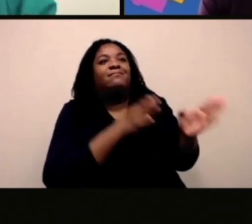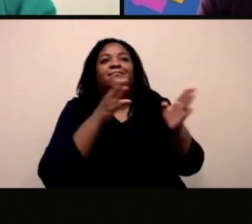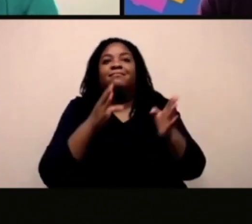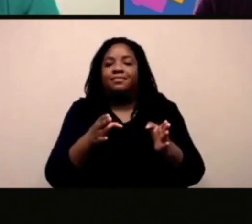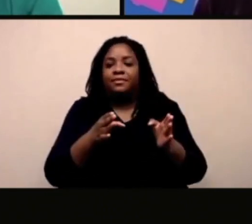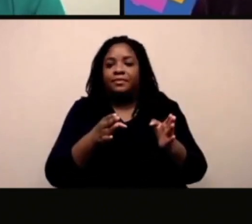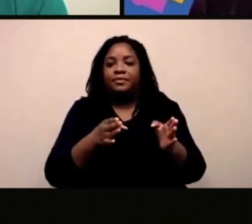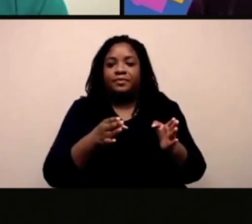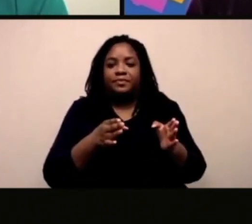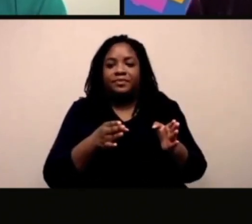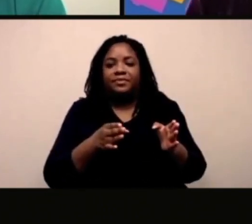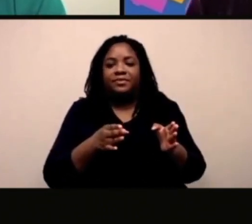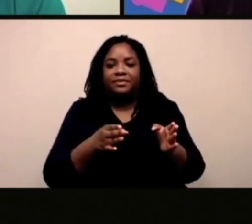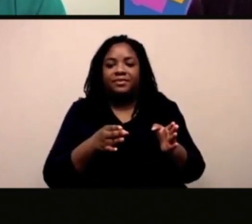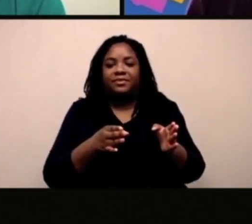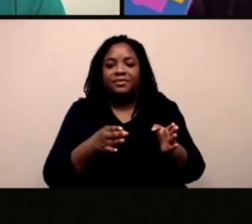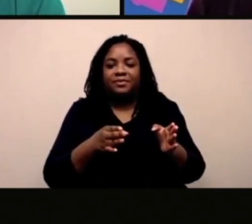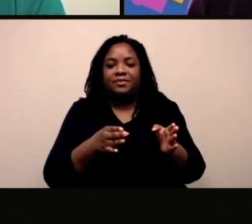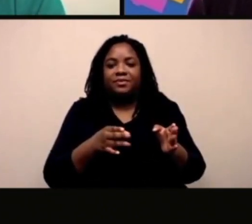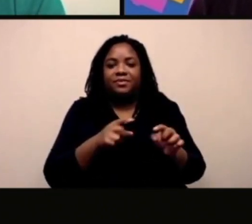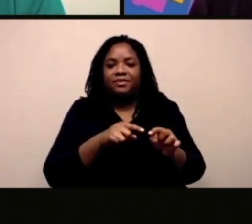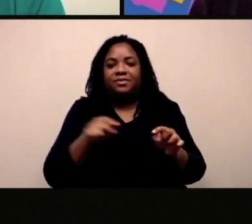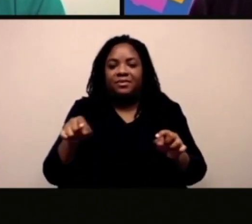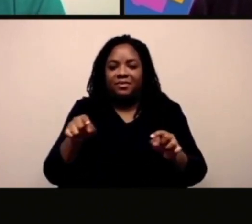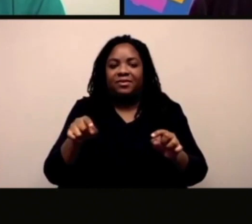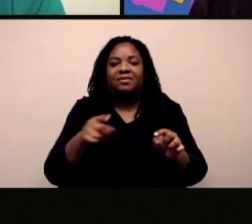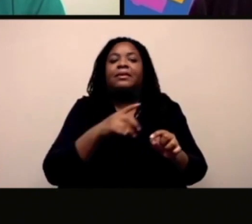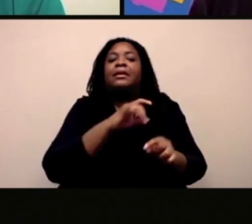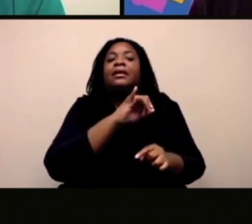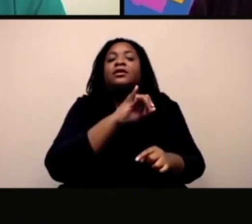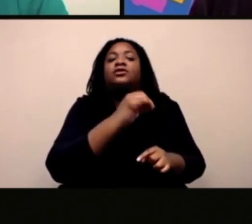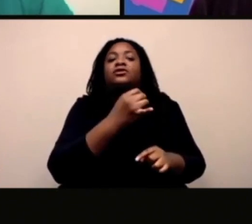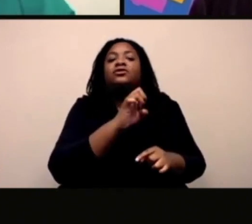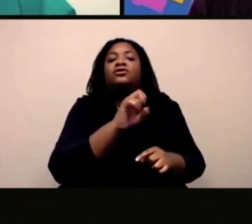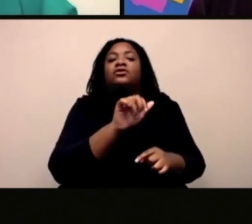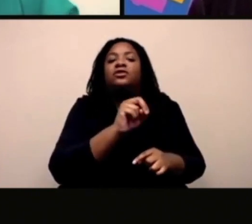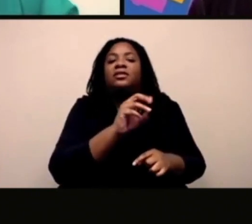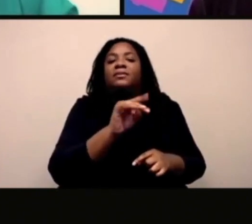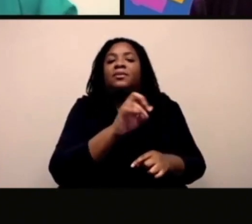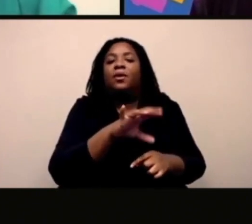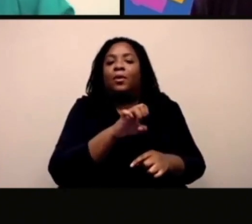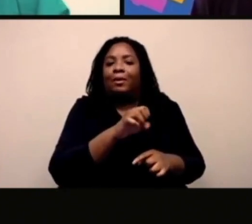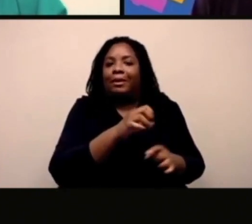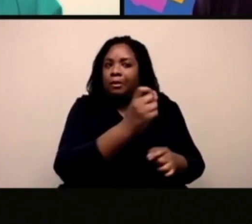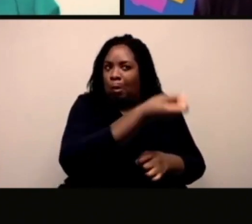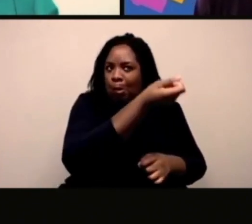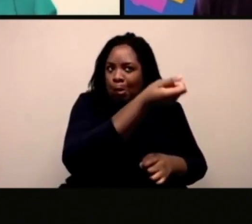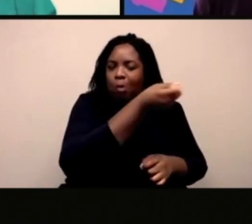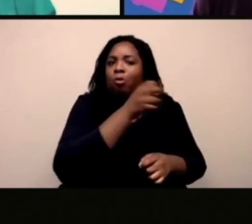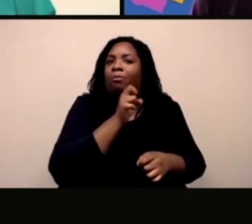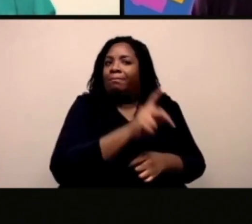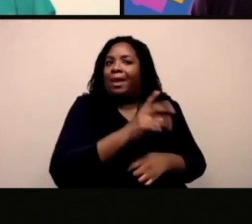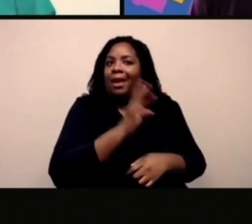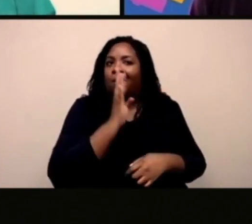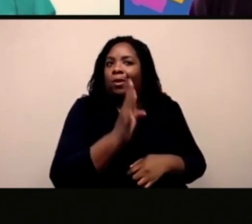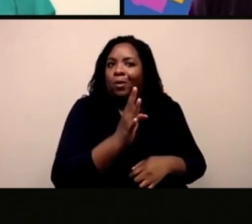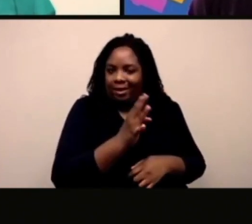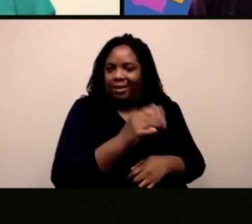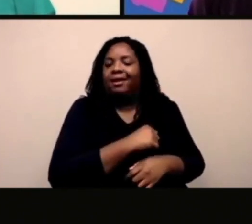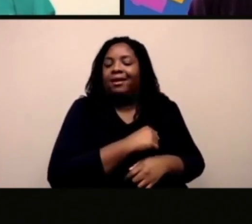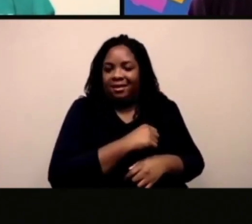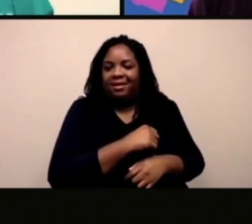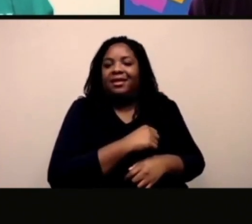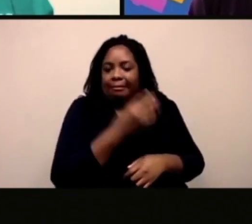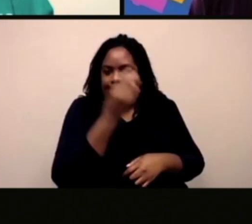to slide over Jean Marie for a second. I'll come back to that, come back to Jean Marie in a second, and I'll let